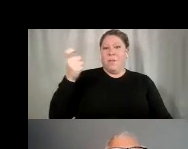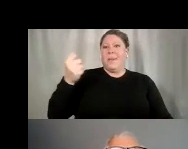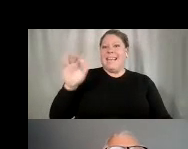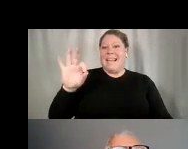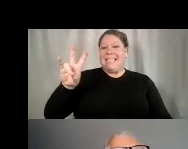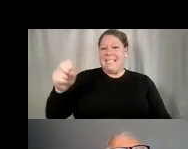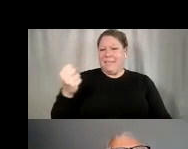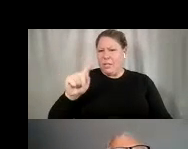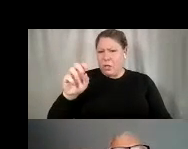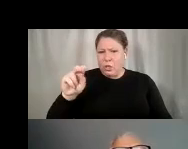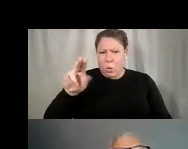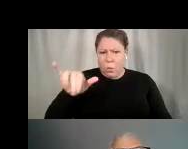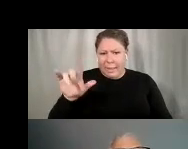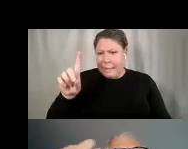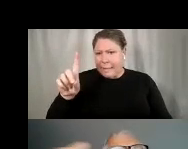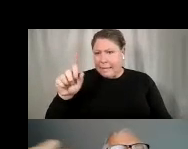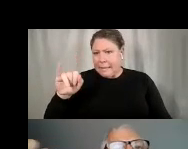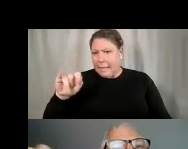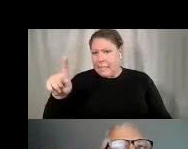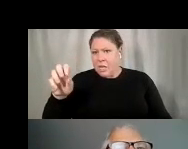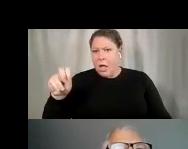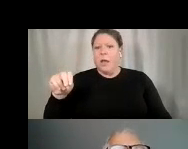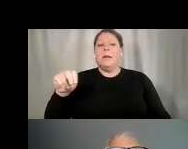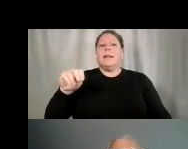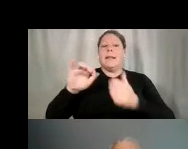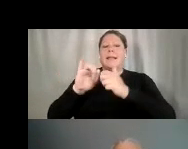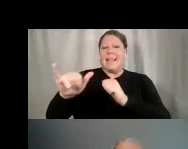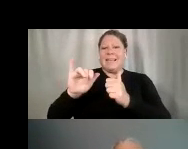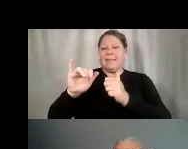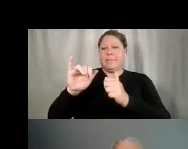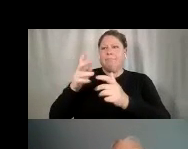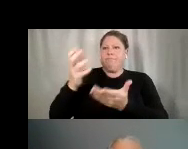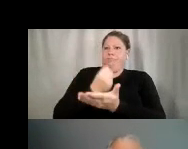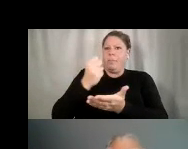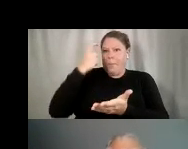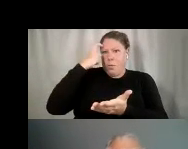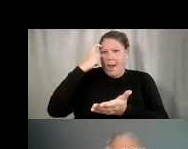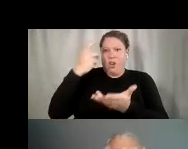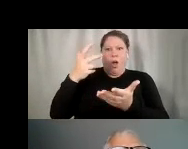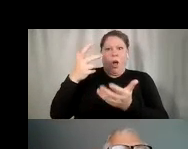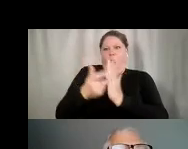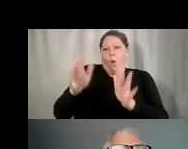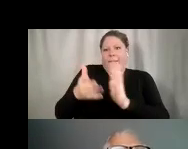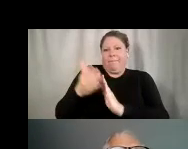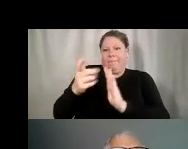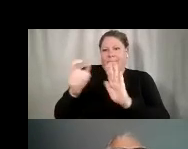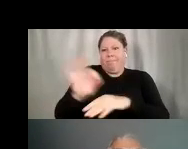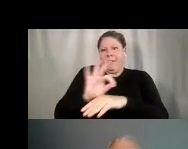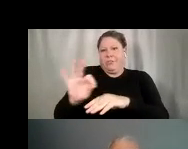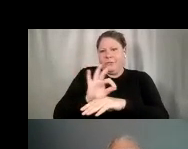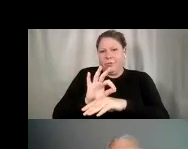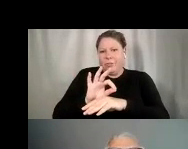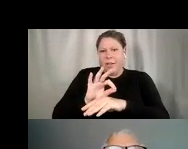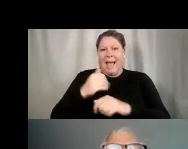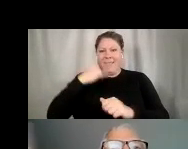it takes advantage of the cognitive process. It's how our brains work. And so what we'll do is we'll put the idea in the center, and